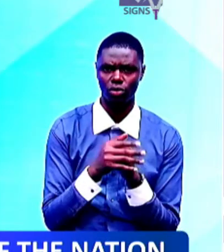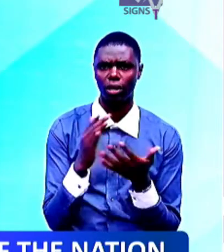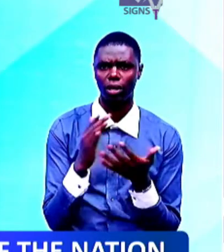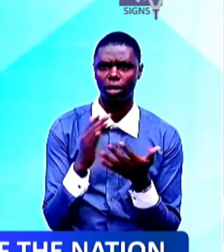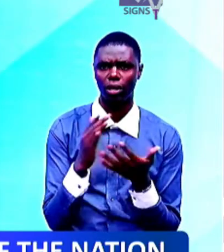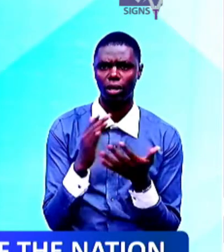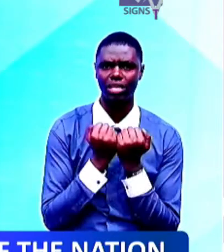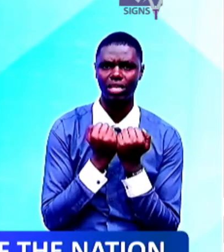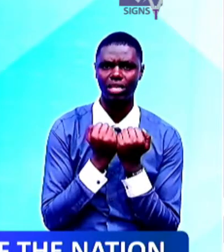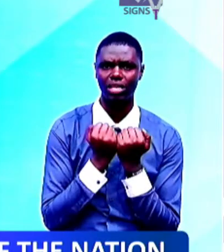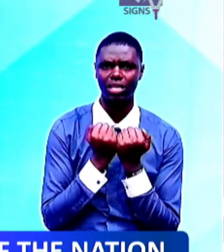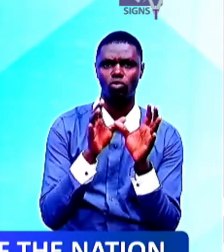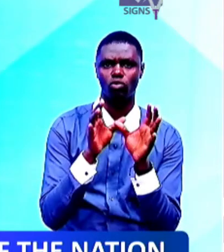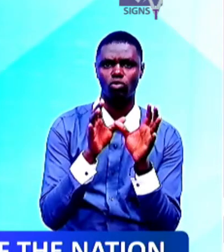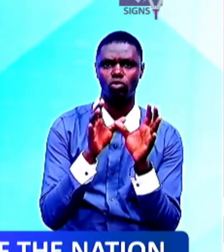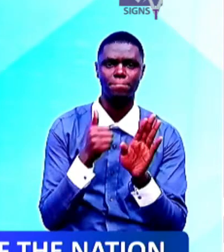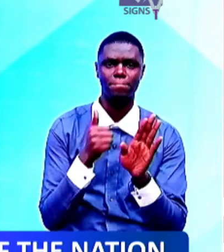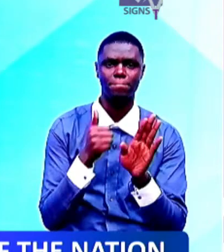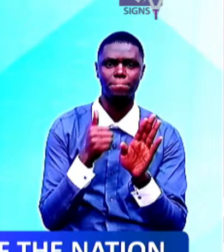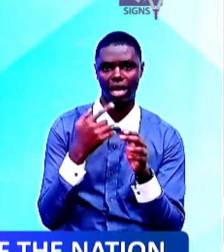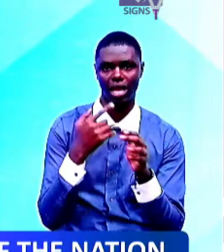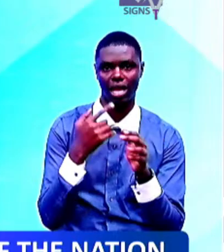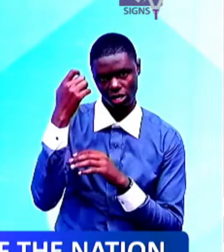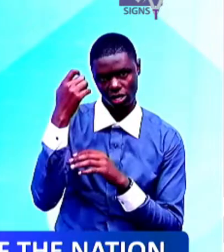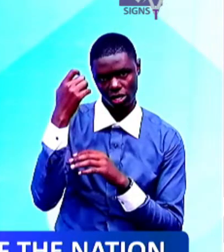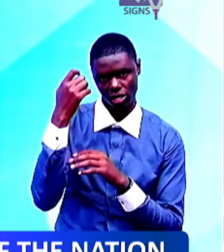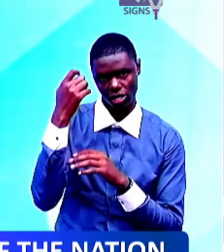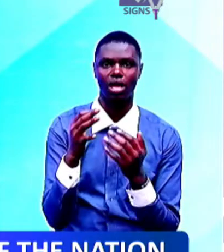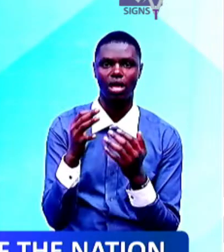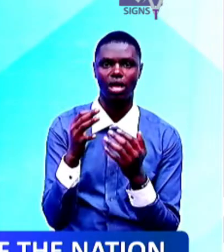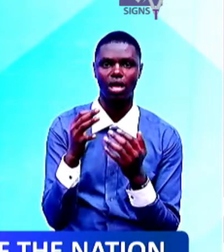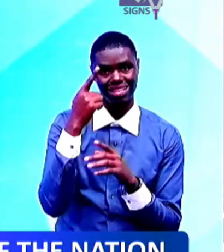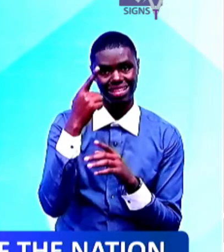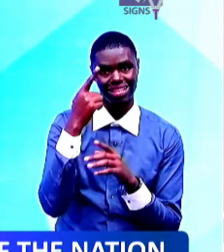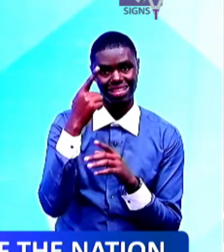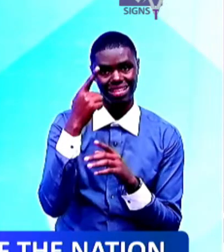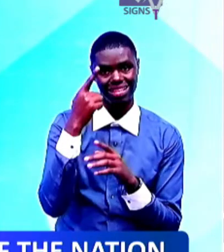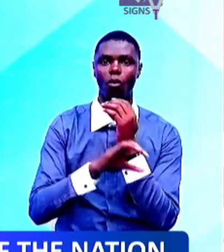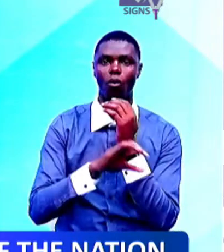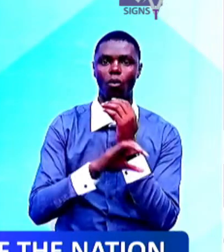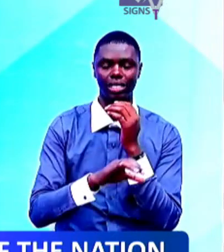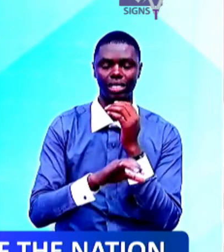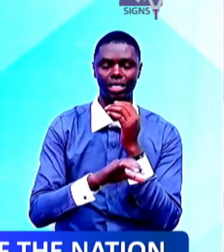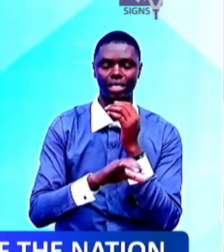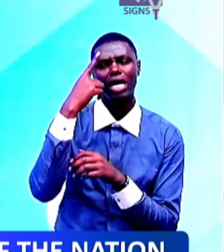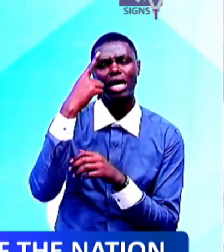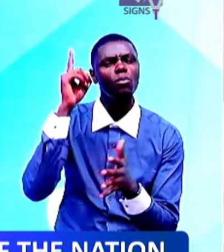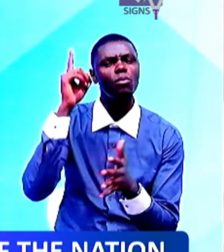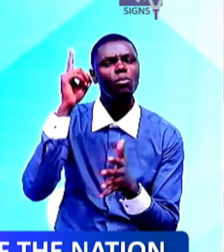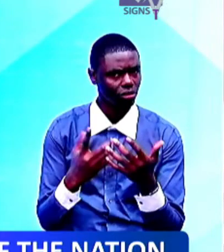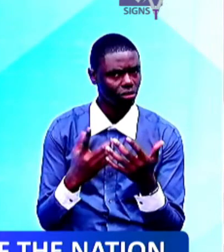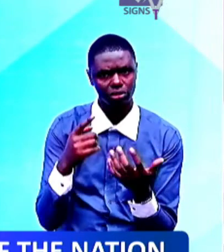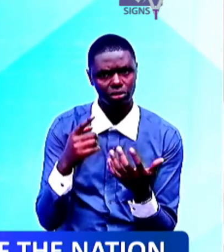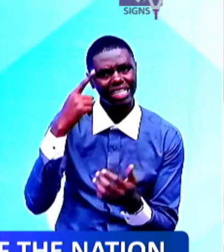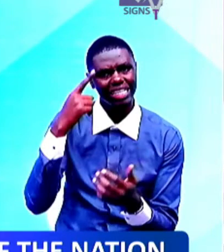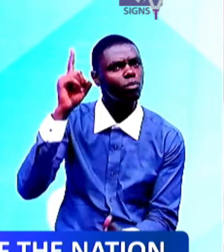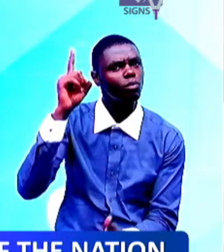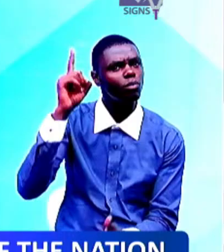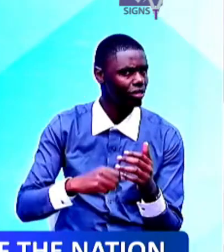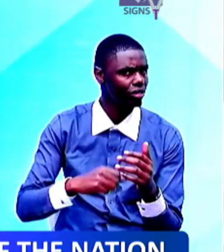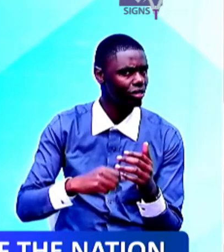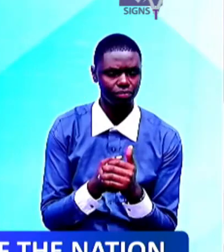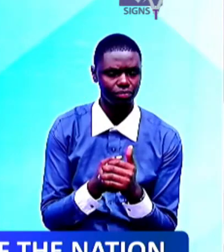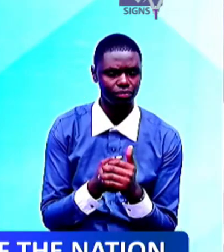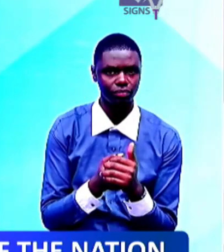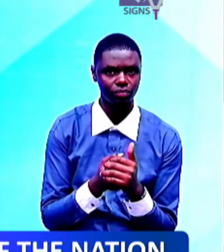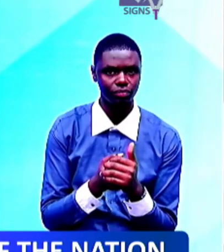force behind our dream and the dreams of our country to get to a point. What is that dream for a country to get to a point? What do you think that dream should be?